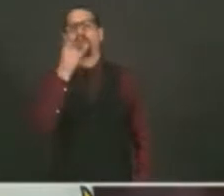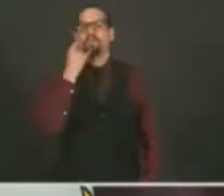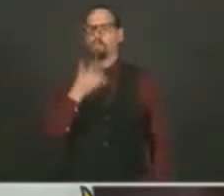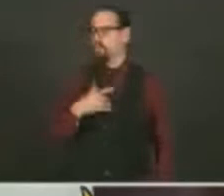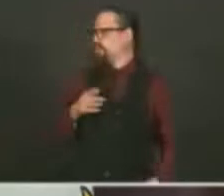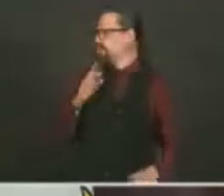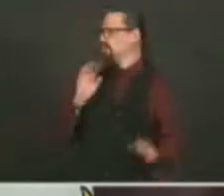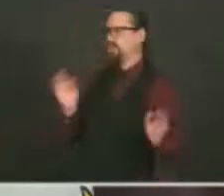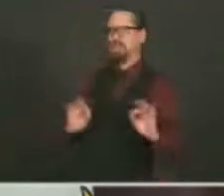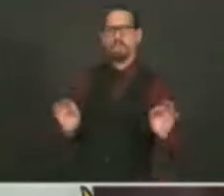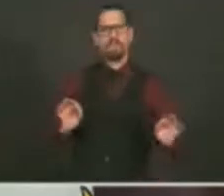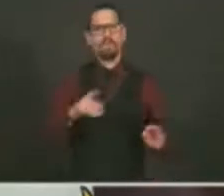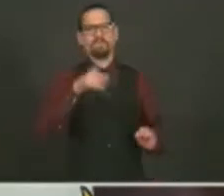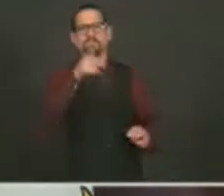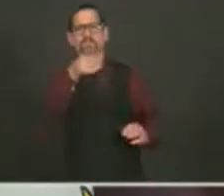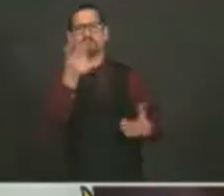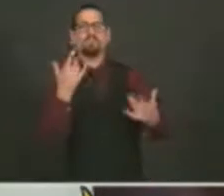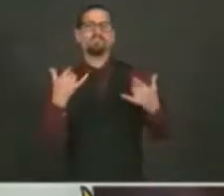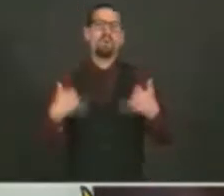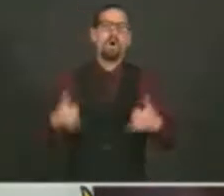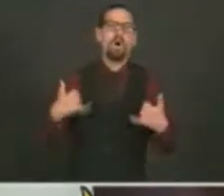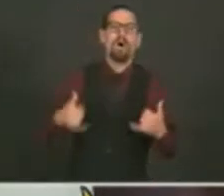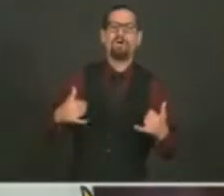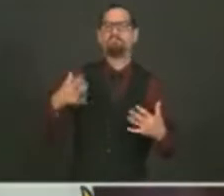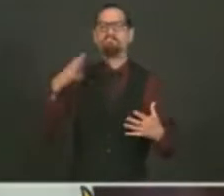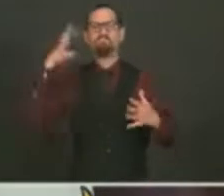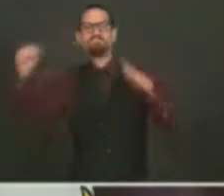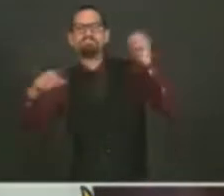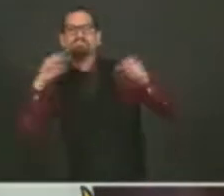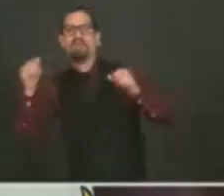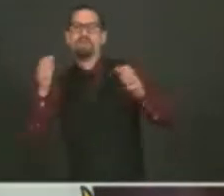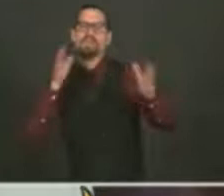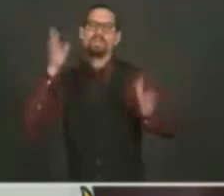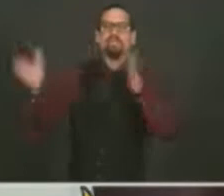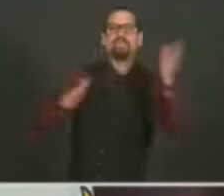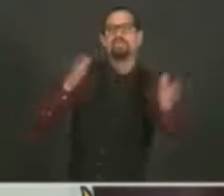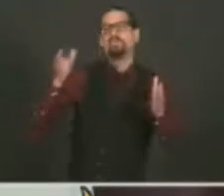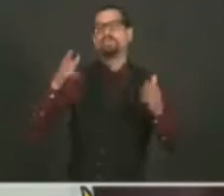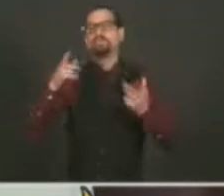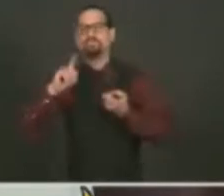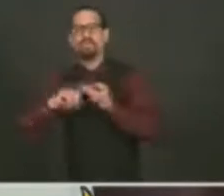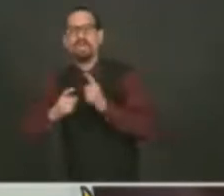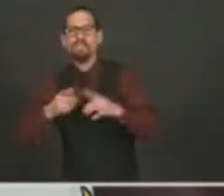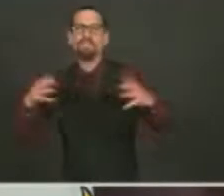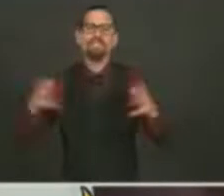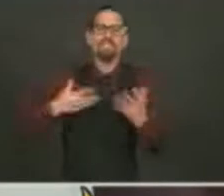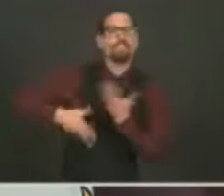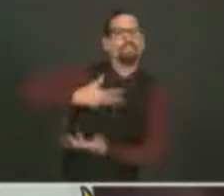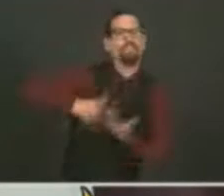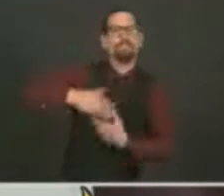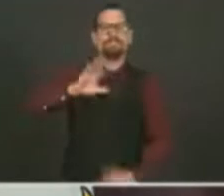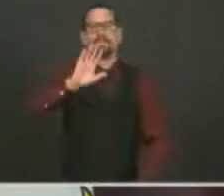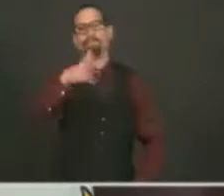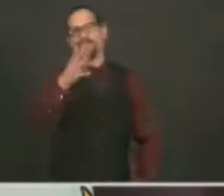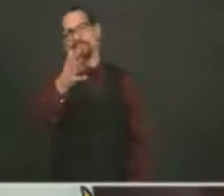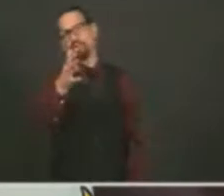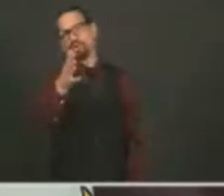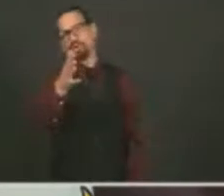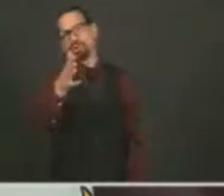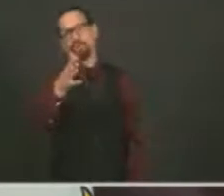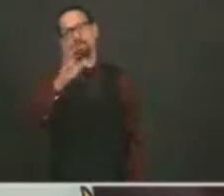should, you need to stop right now. If you have planned a Halloween party, cancel it right